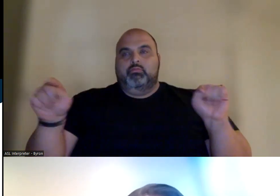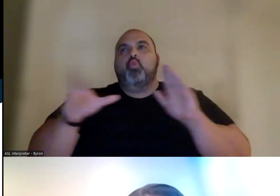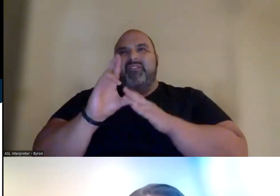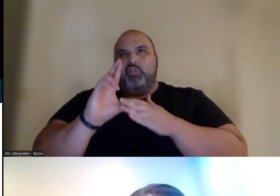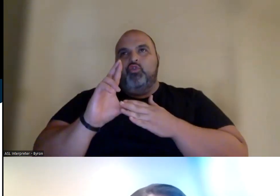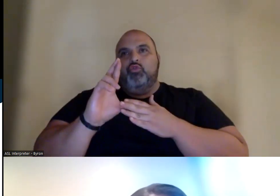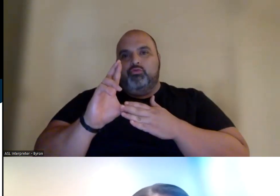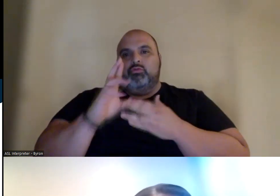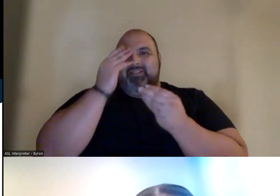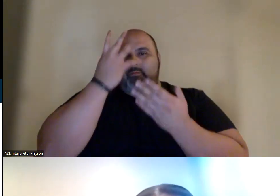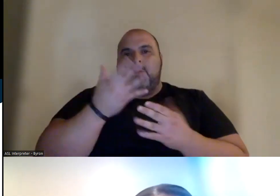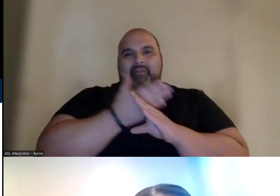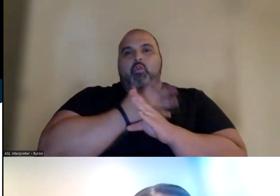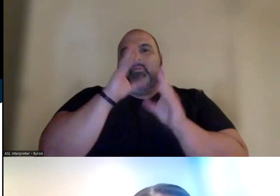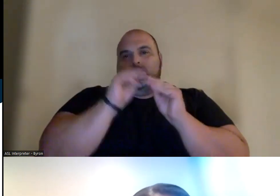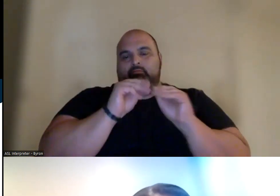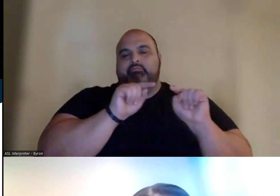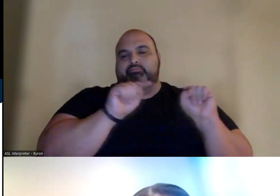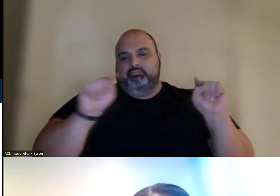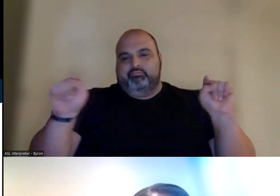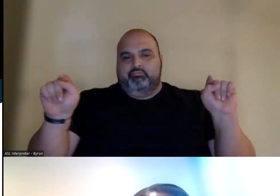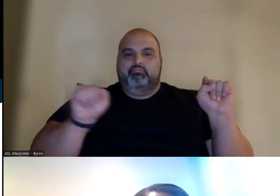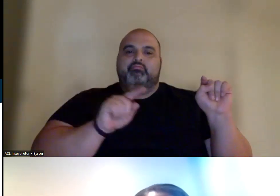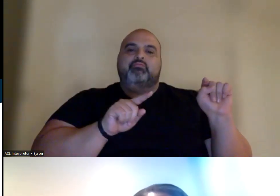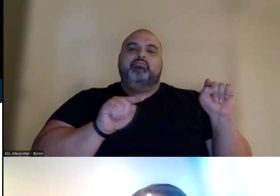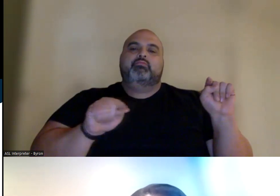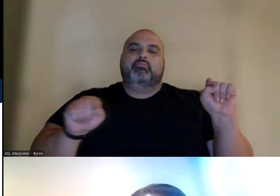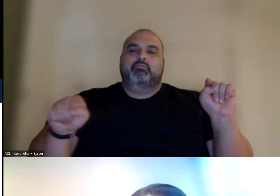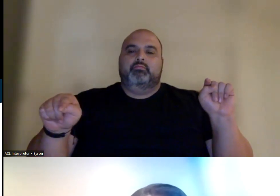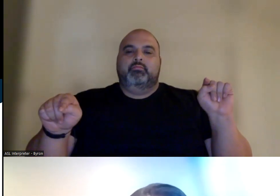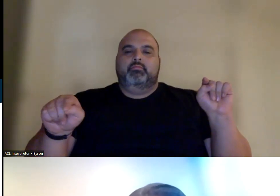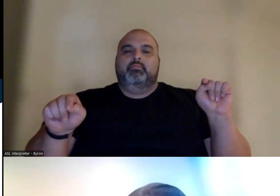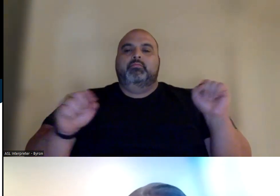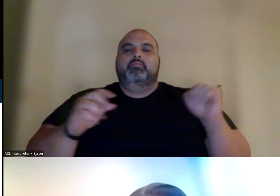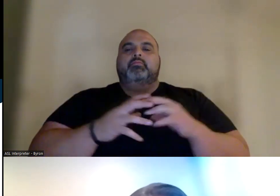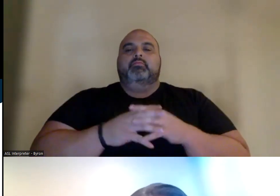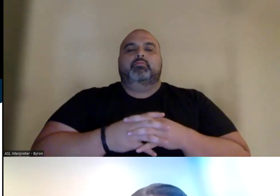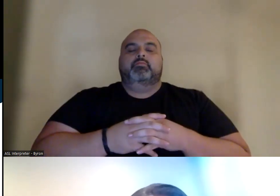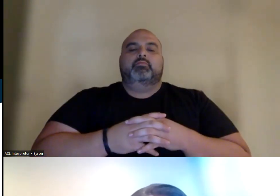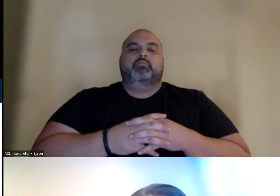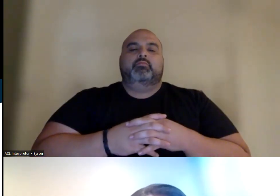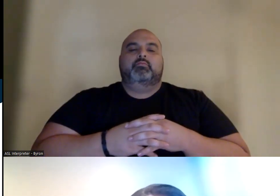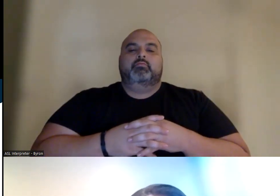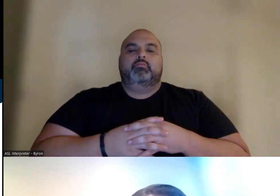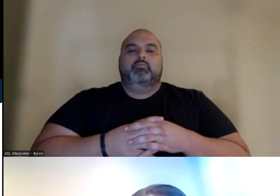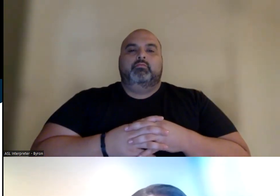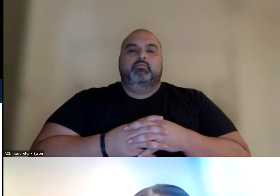prior to the meeting and consult with other individuals within your organizations as needed.